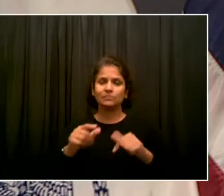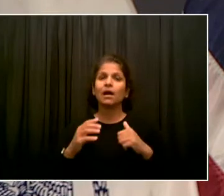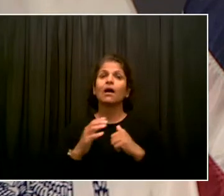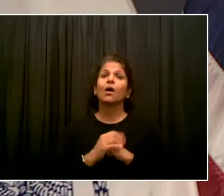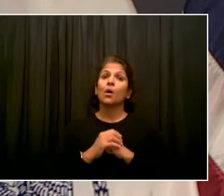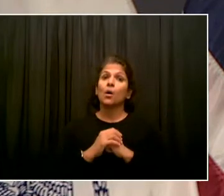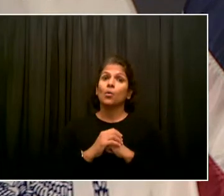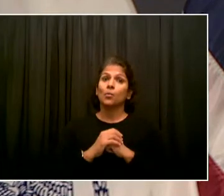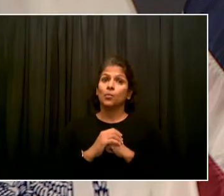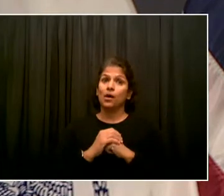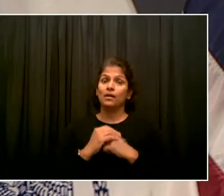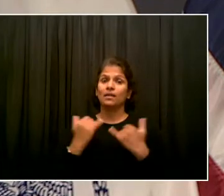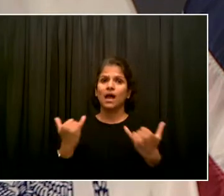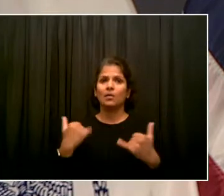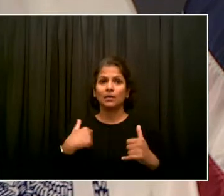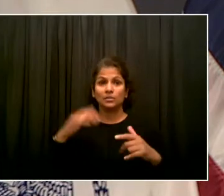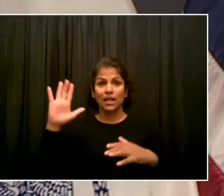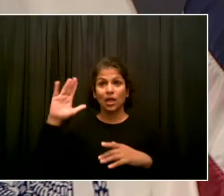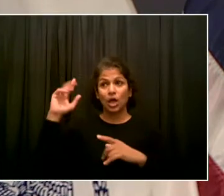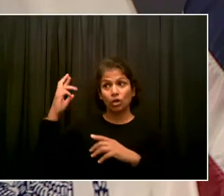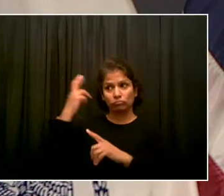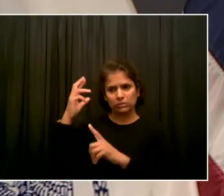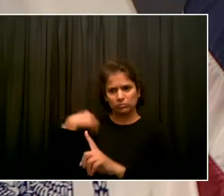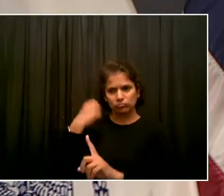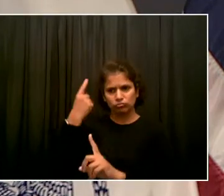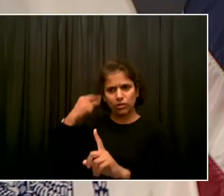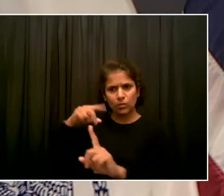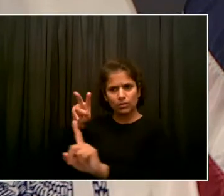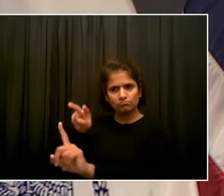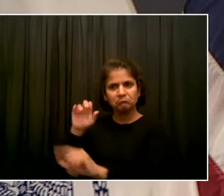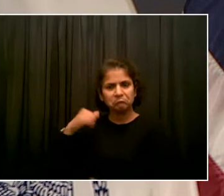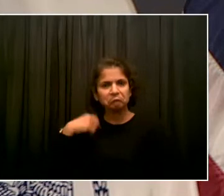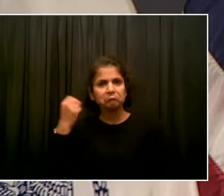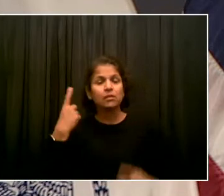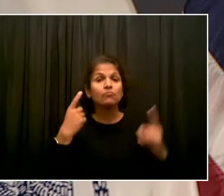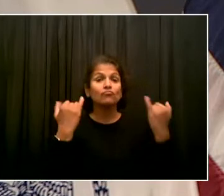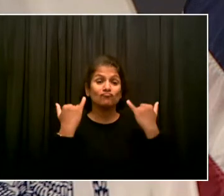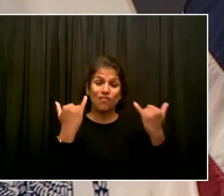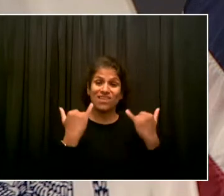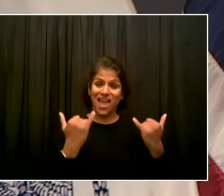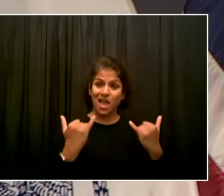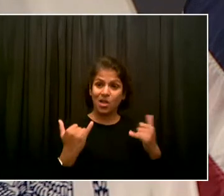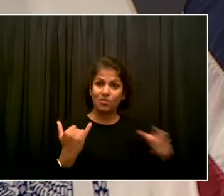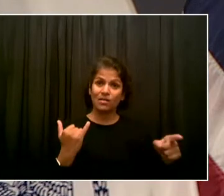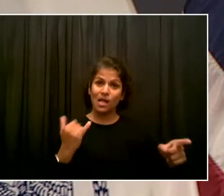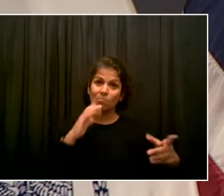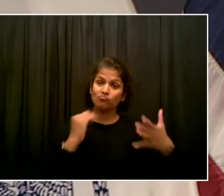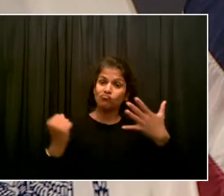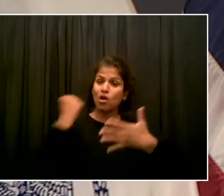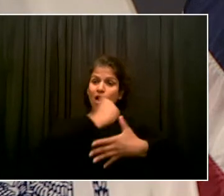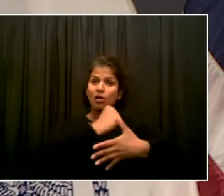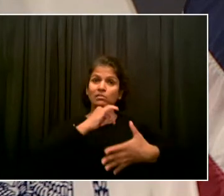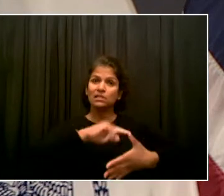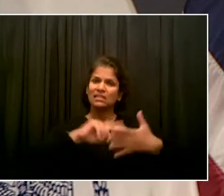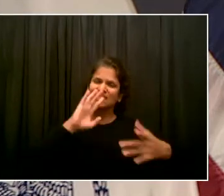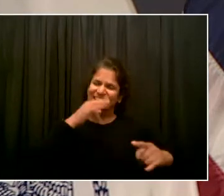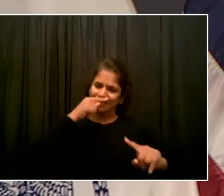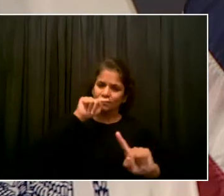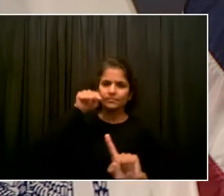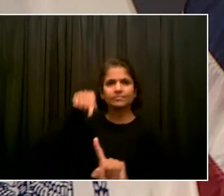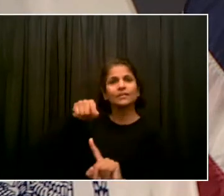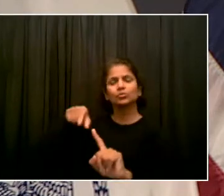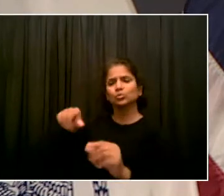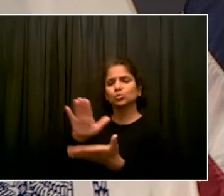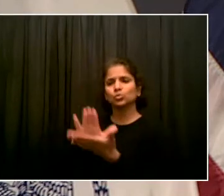mind a question of what's going to help our kids the most. Our kids need to be in school. We can't, in my opinion,